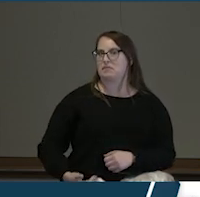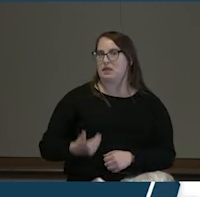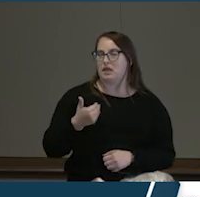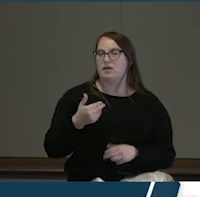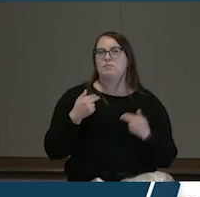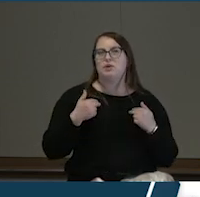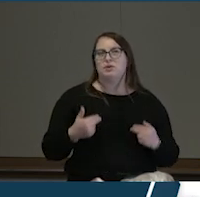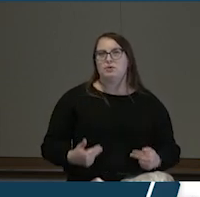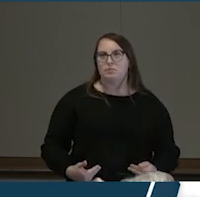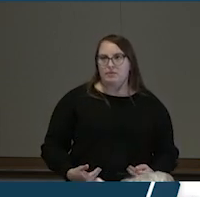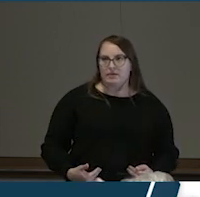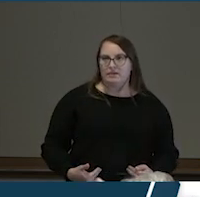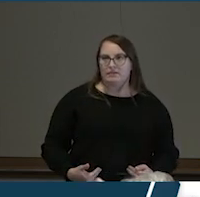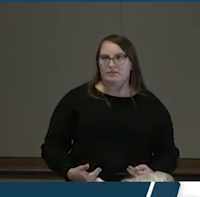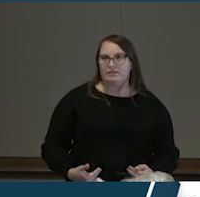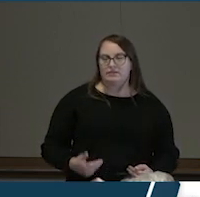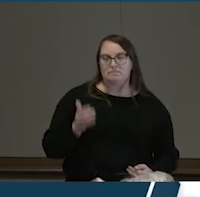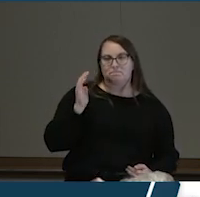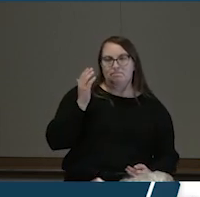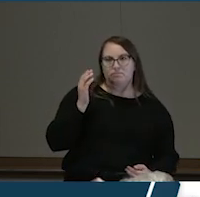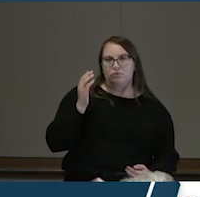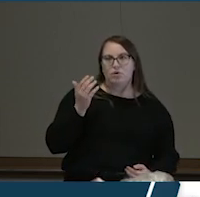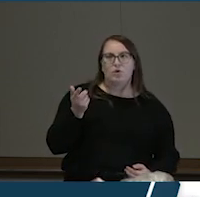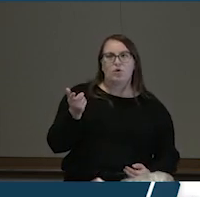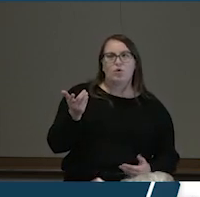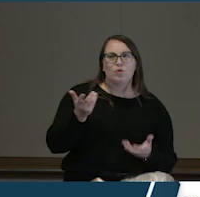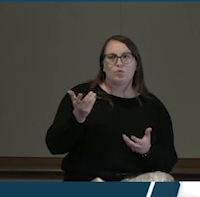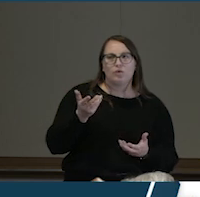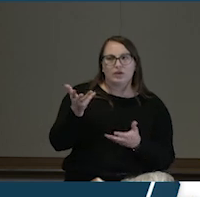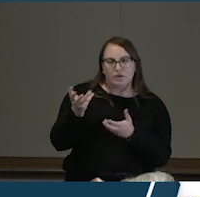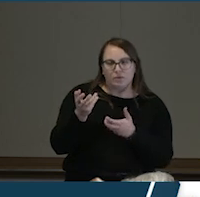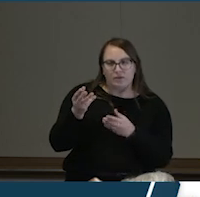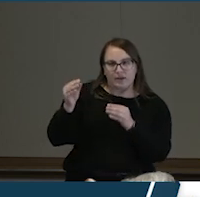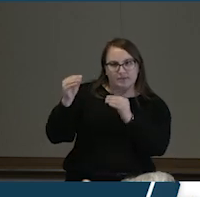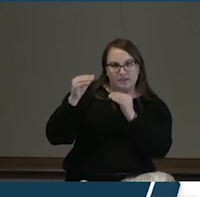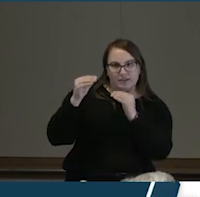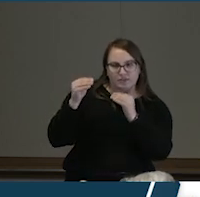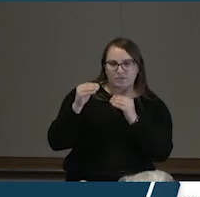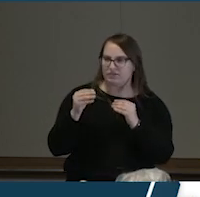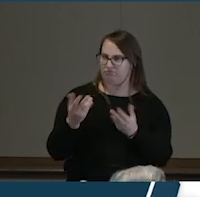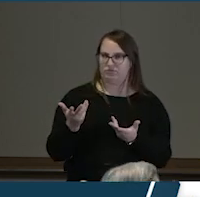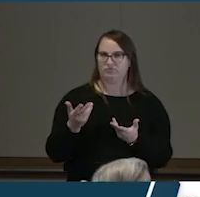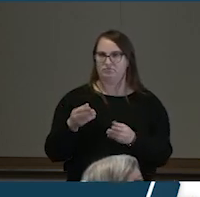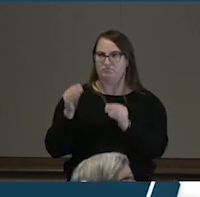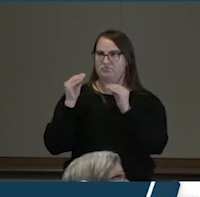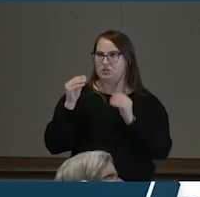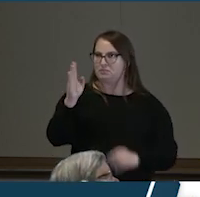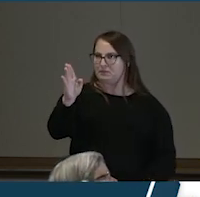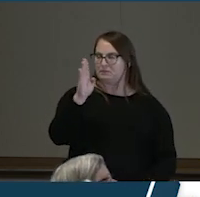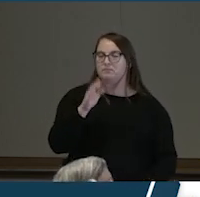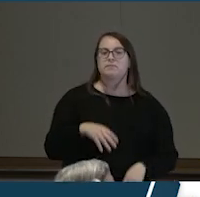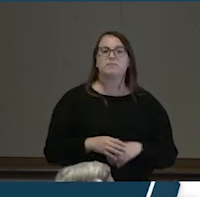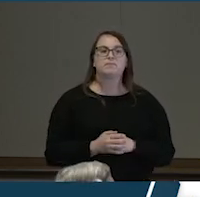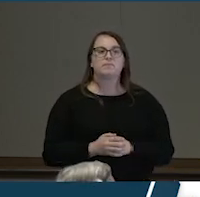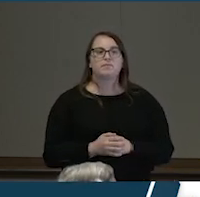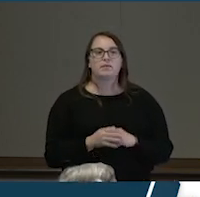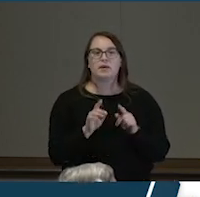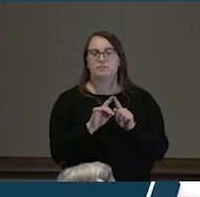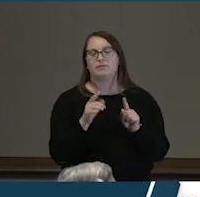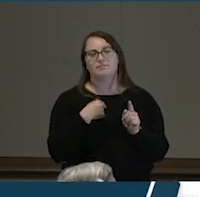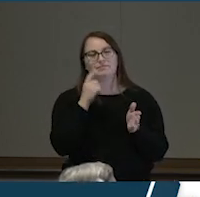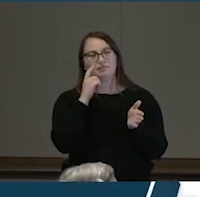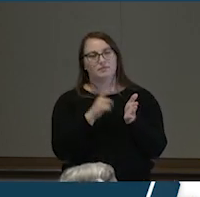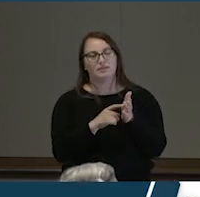that is like, what are you going to teach me? Just teach me. But I recognize that many people like,